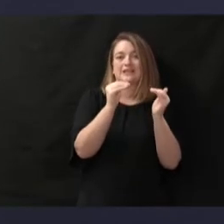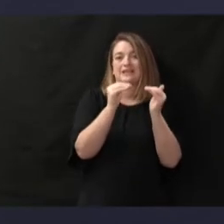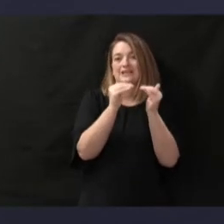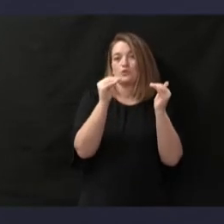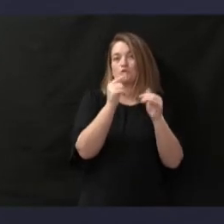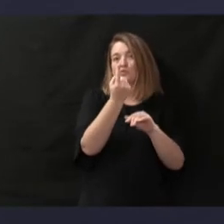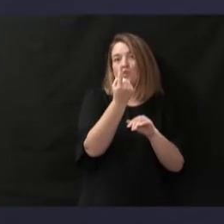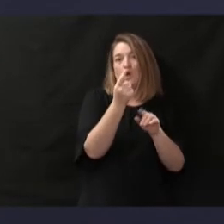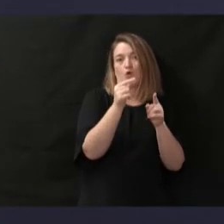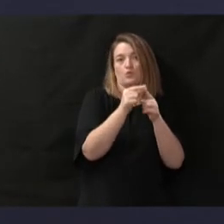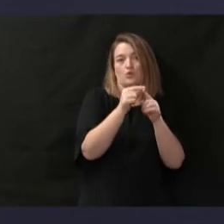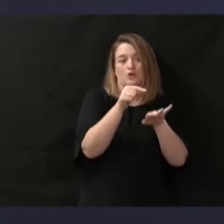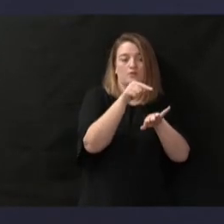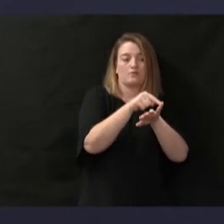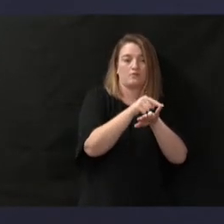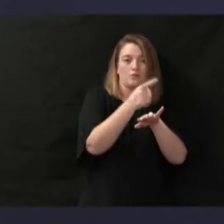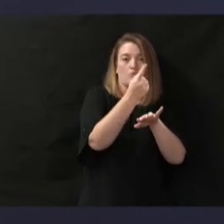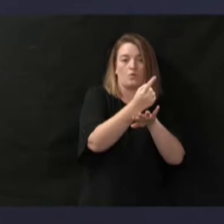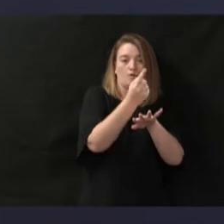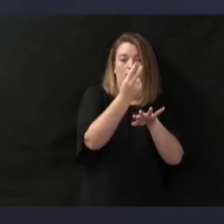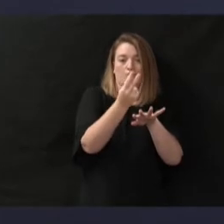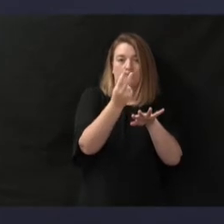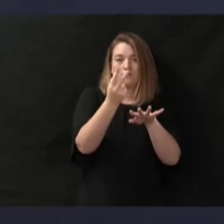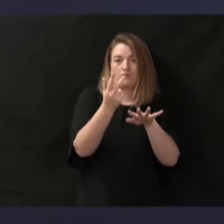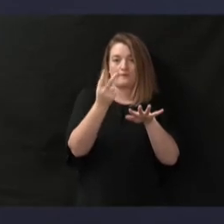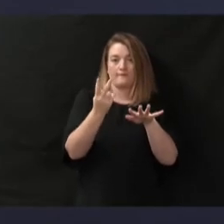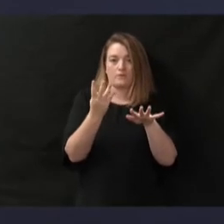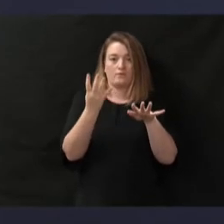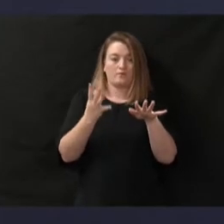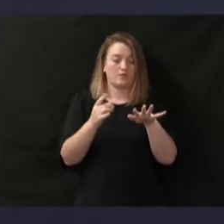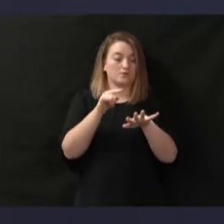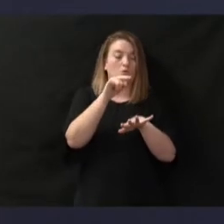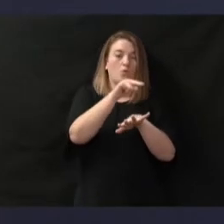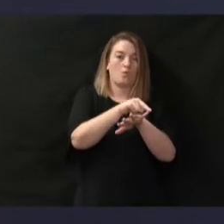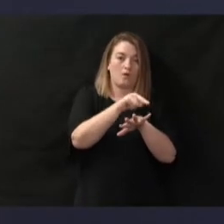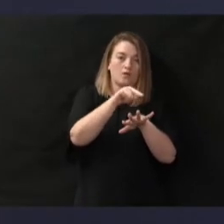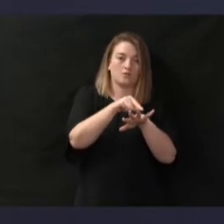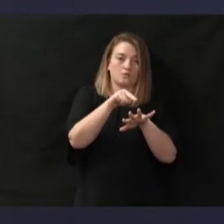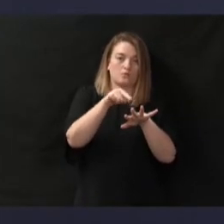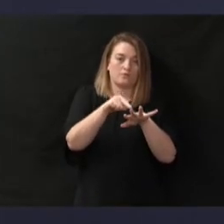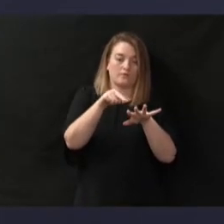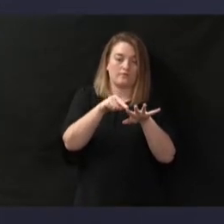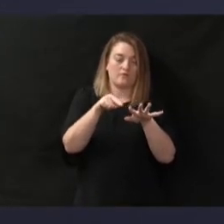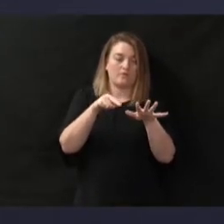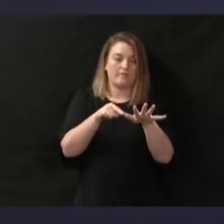words in the sentence, you just tap again. So for example, in